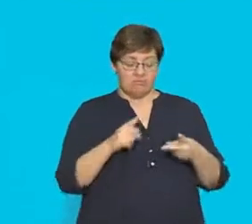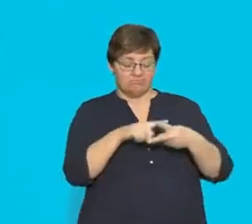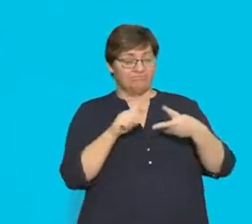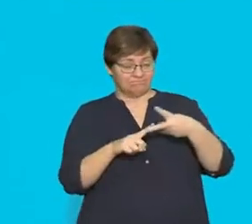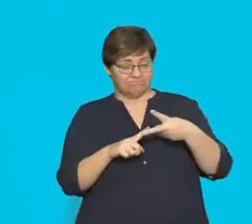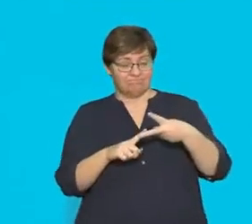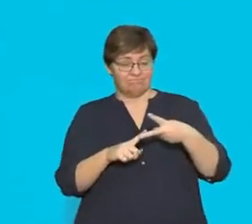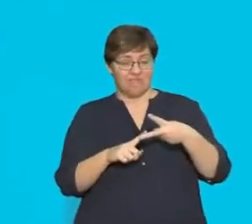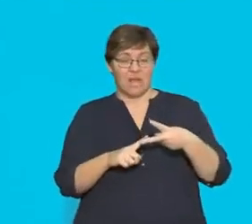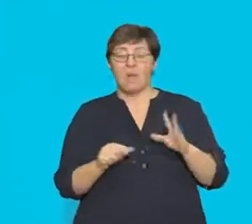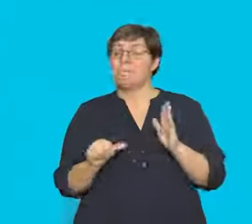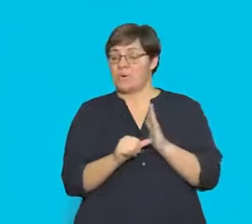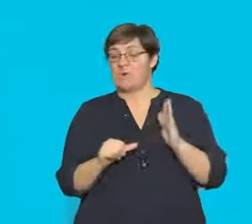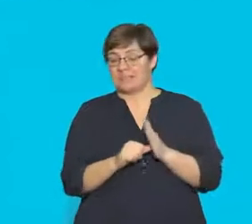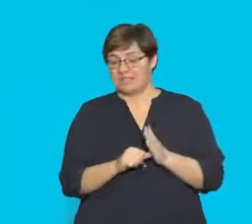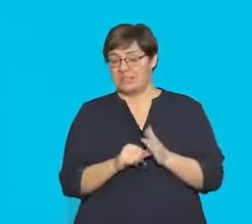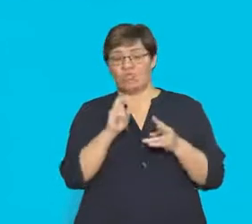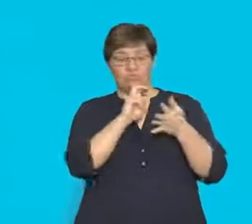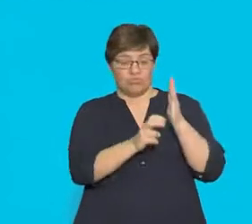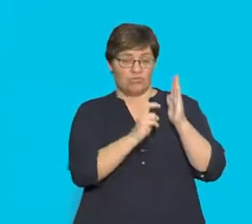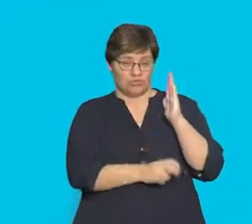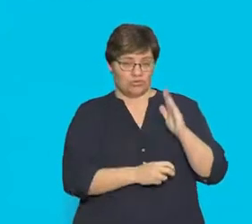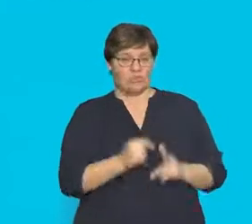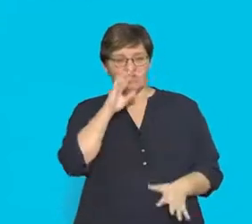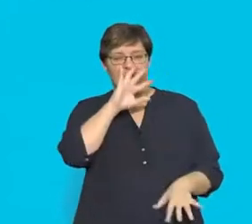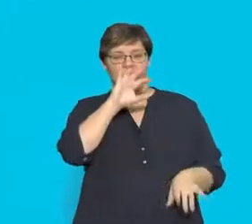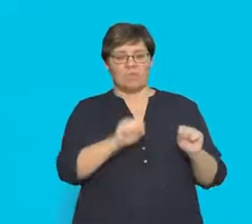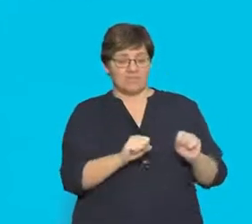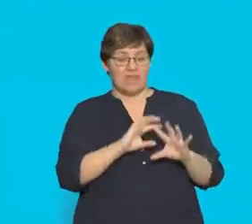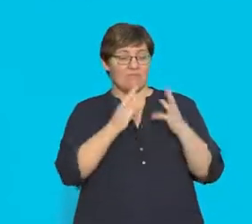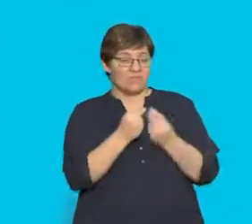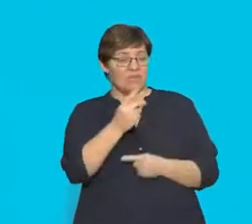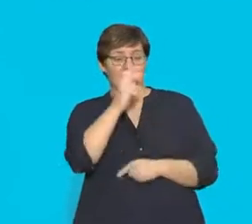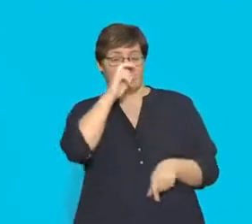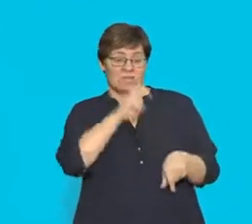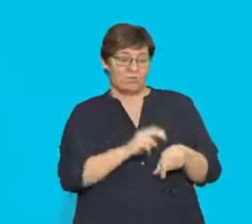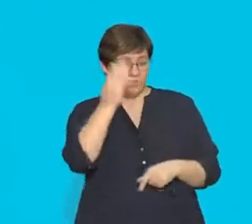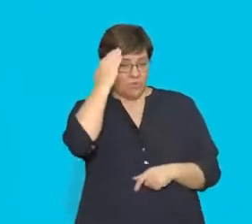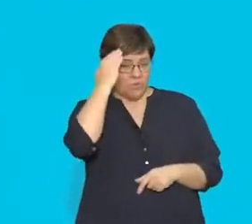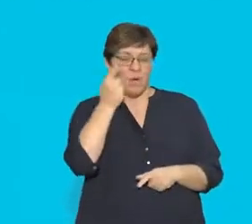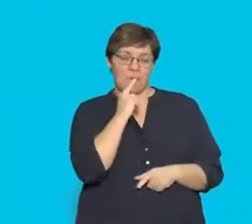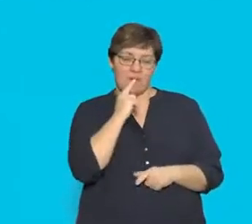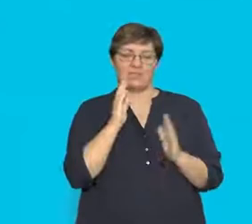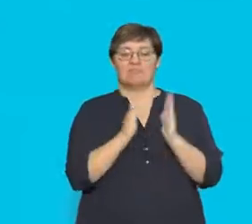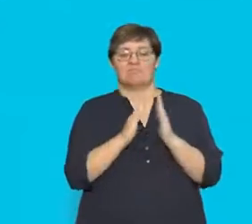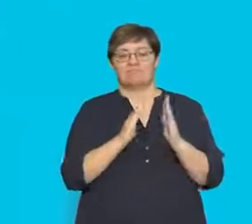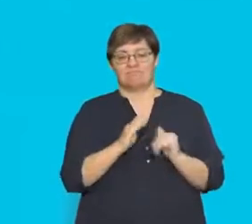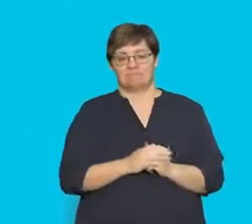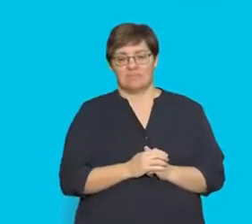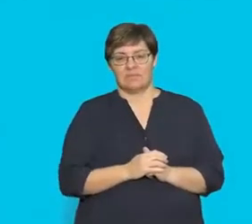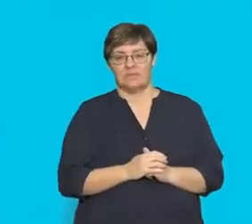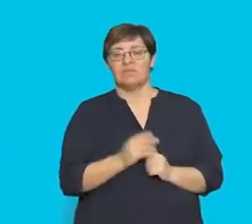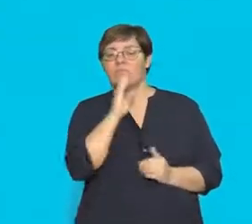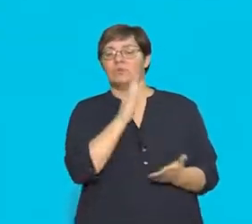the right-hand solenoid rule. And guys, I think that more or less wraps up everything that you need to know about